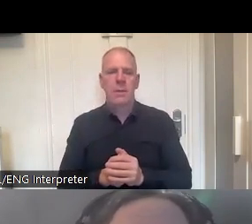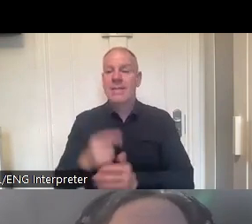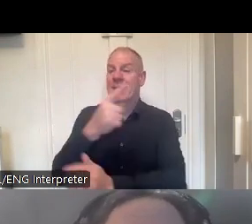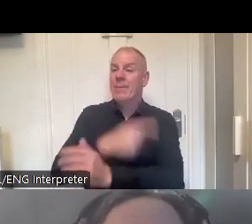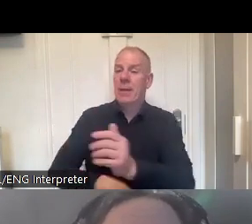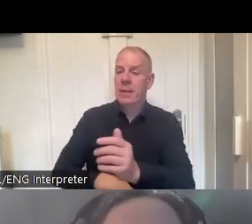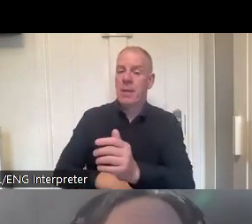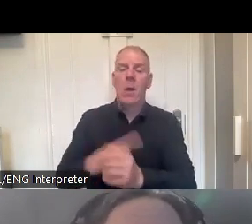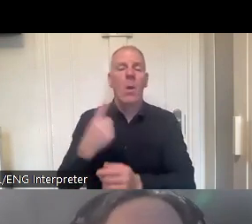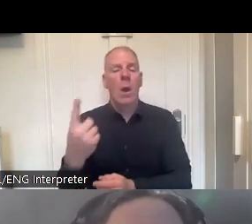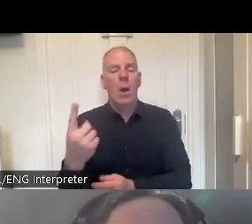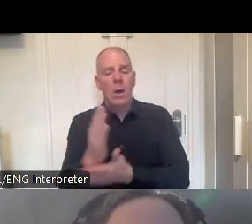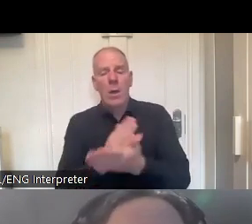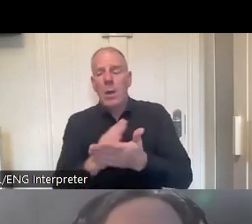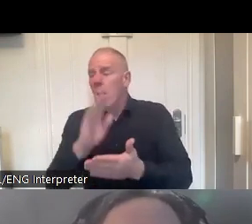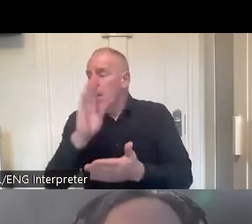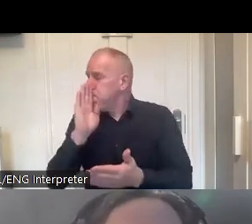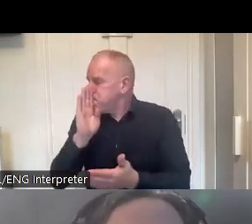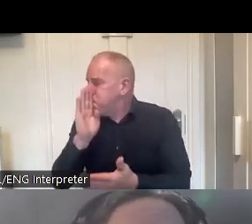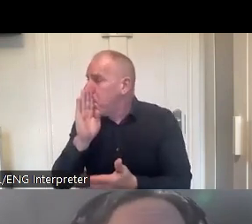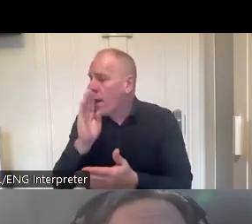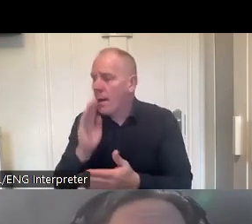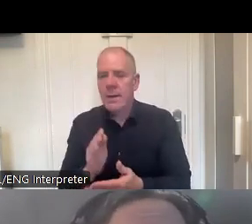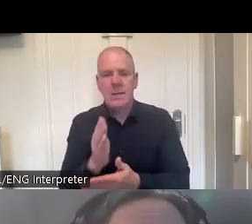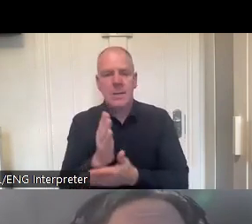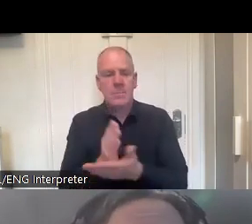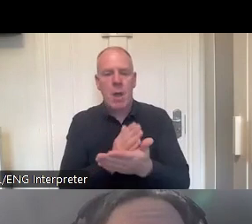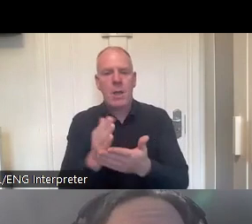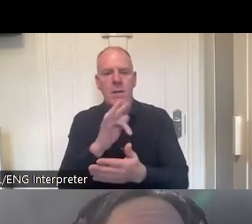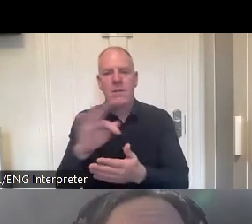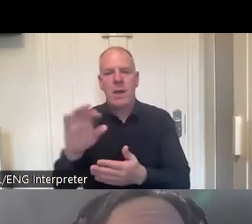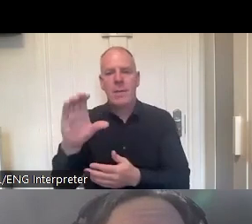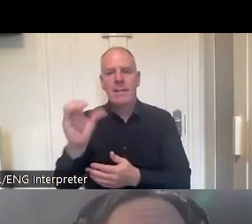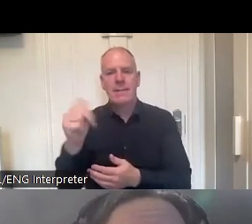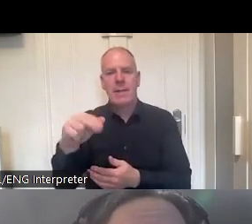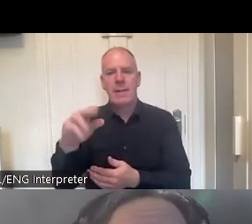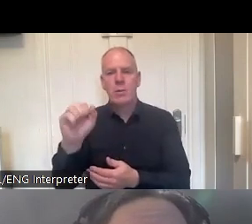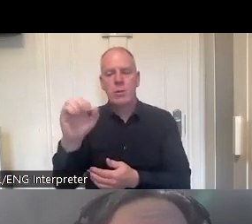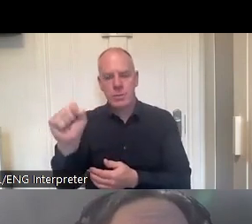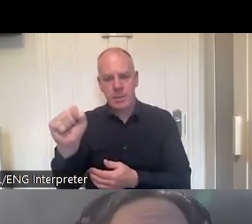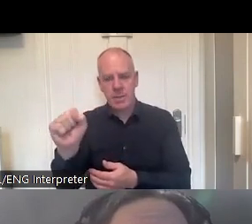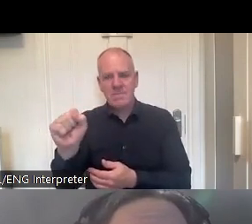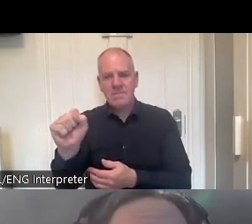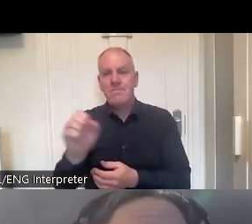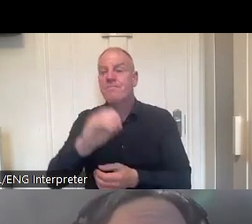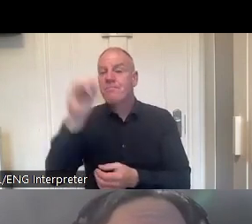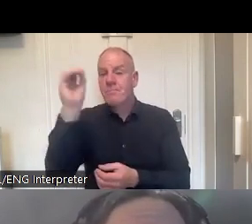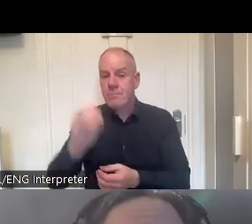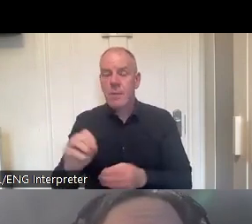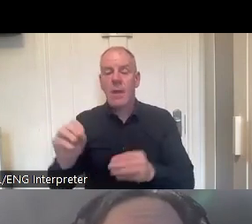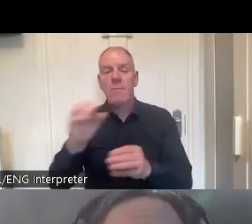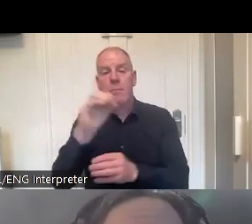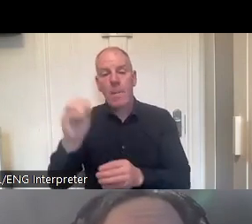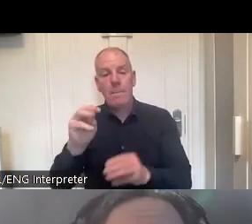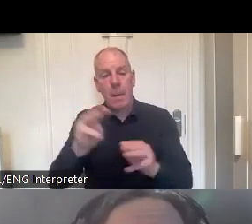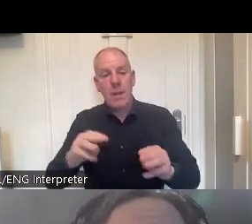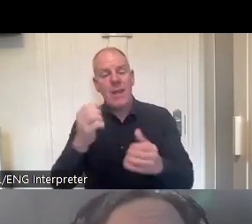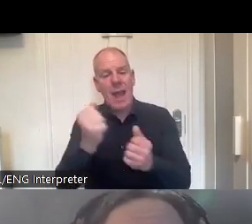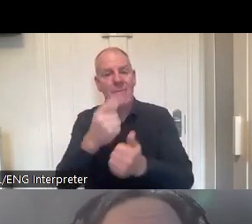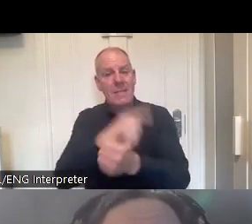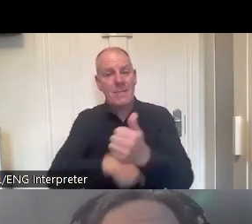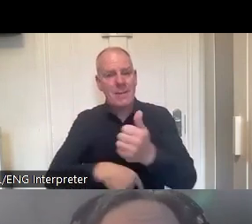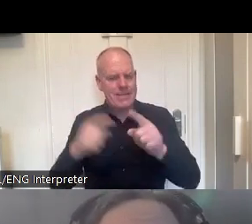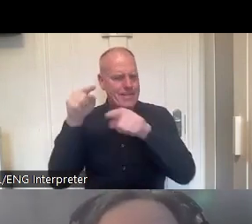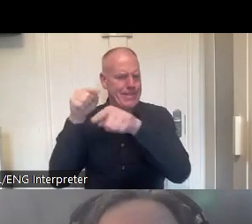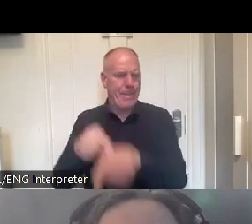Disability is one of the elements measured in the census. So the percentage of population with a disability actually varies quite a